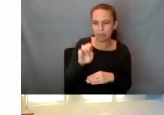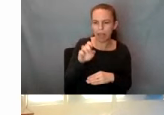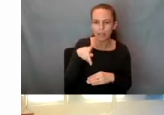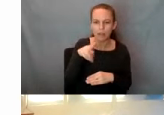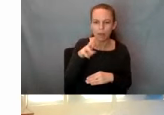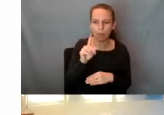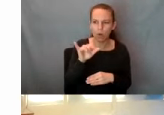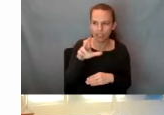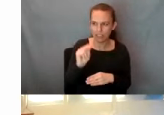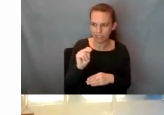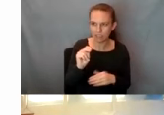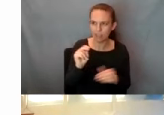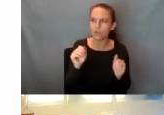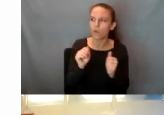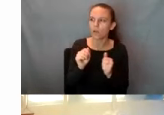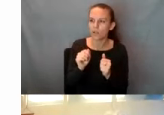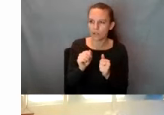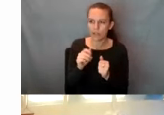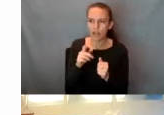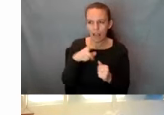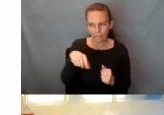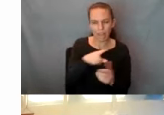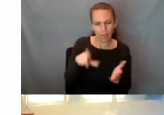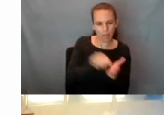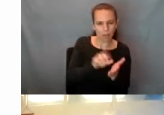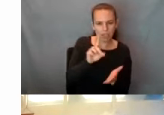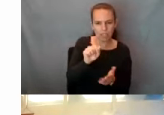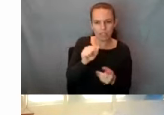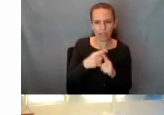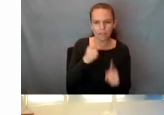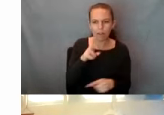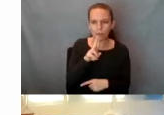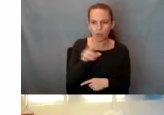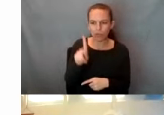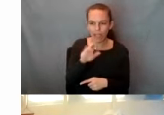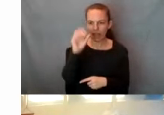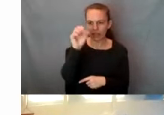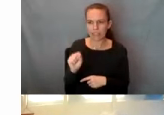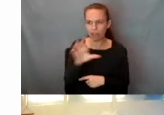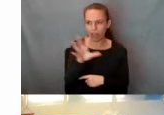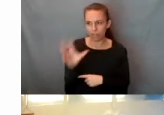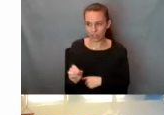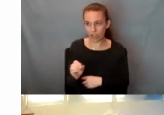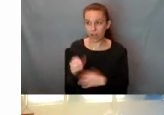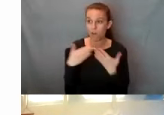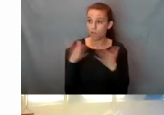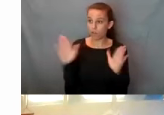adjuvant, and they published their data from UK and South Africa. Overall, excellent efficacy,